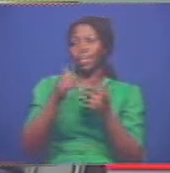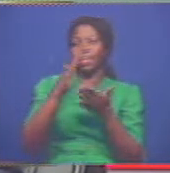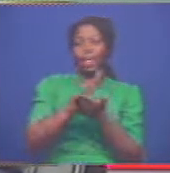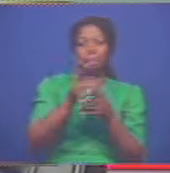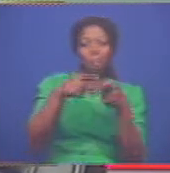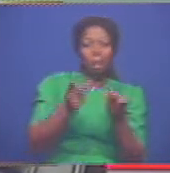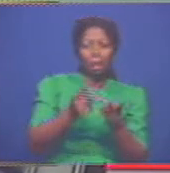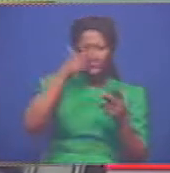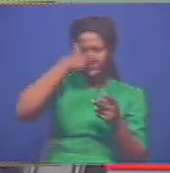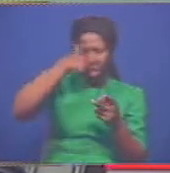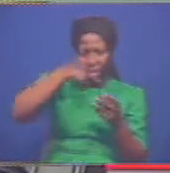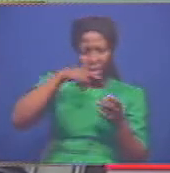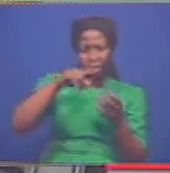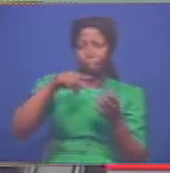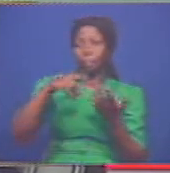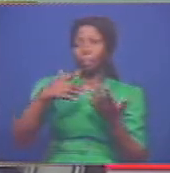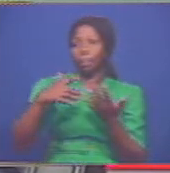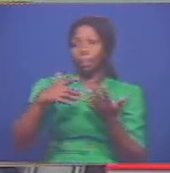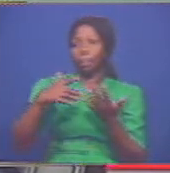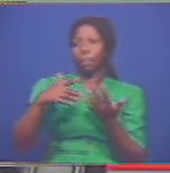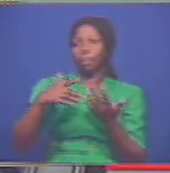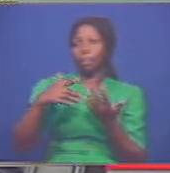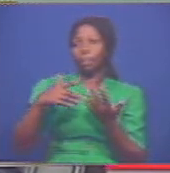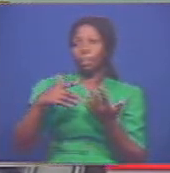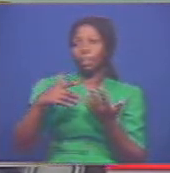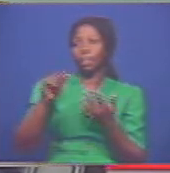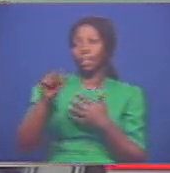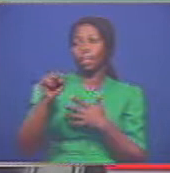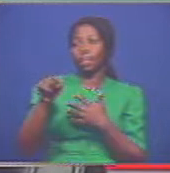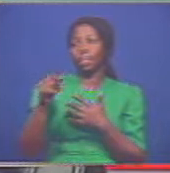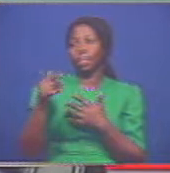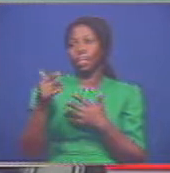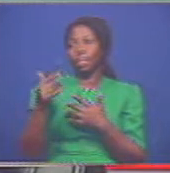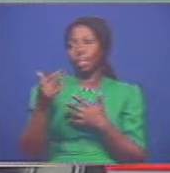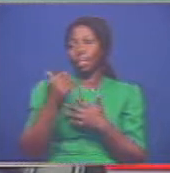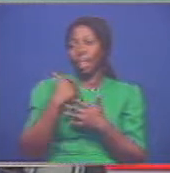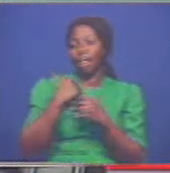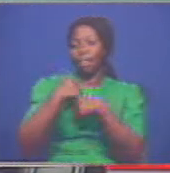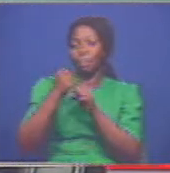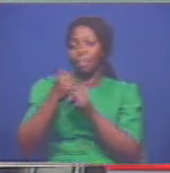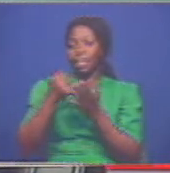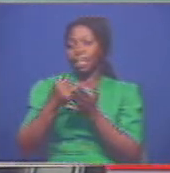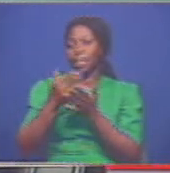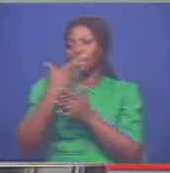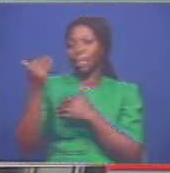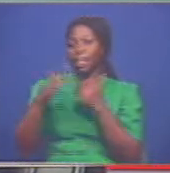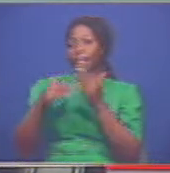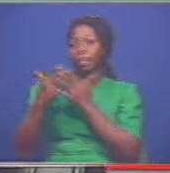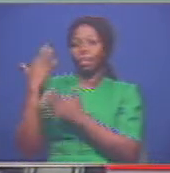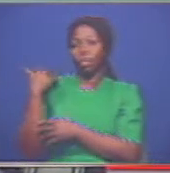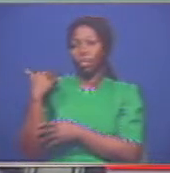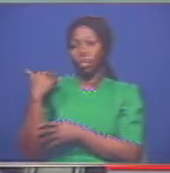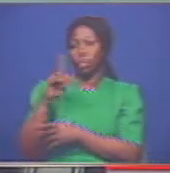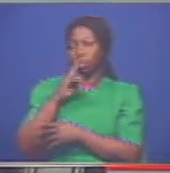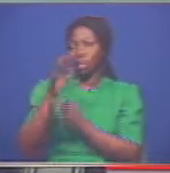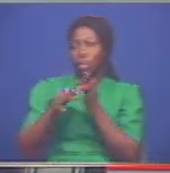Vika, Goingwa, those areas, they have make it more better than what it was before. So if